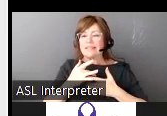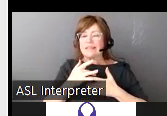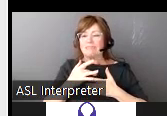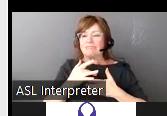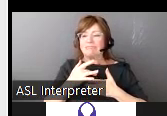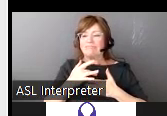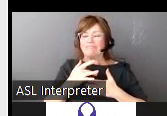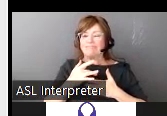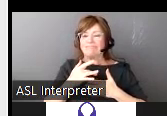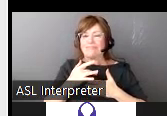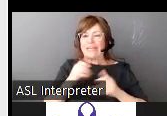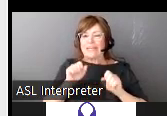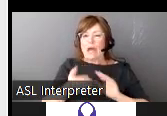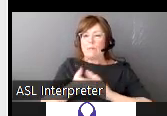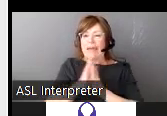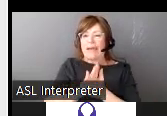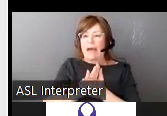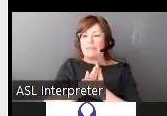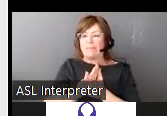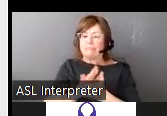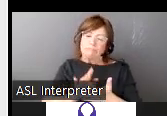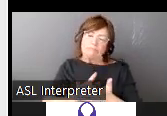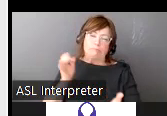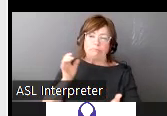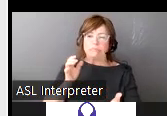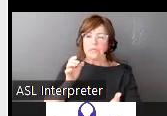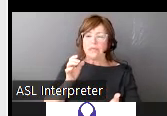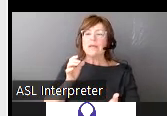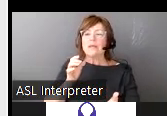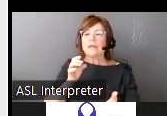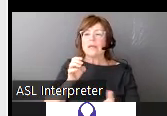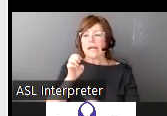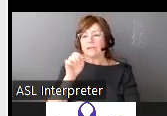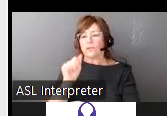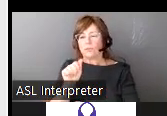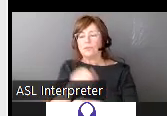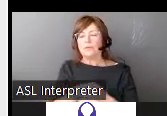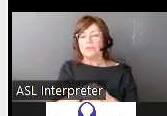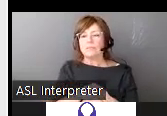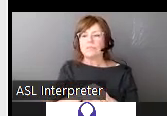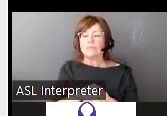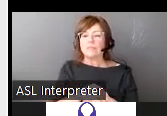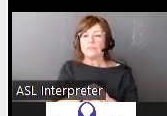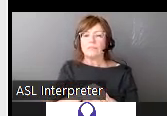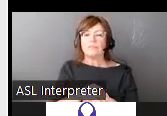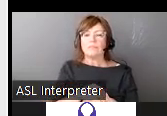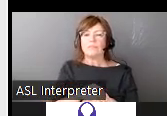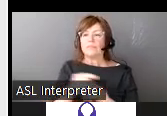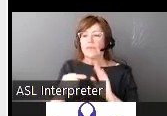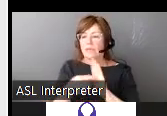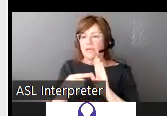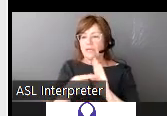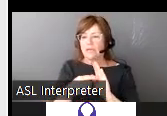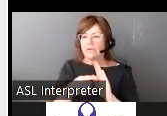being exploited for their labor or finances and ultimately elder abuse. As the following older man